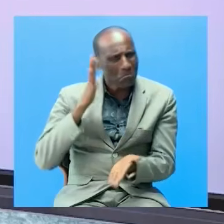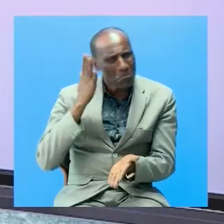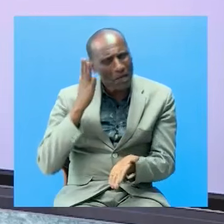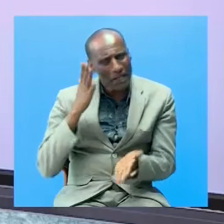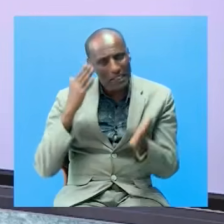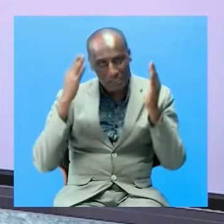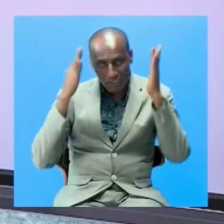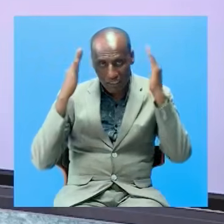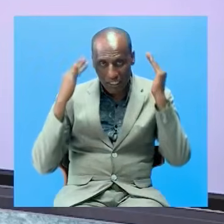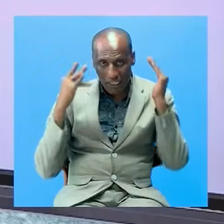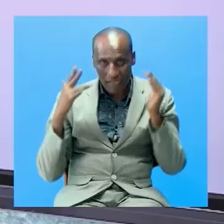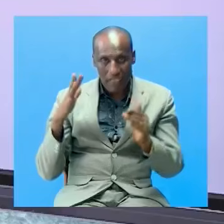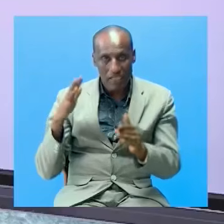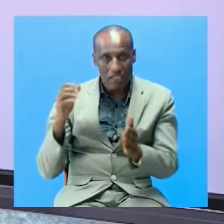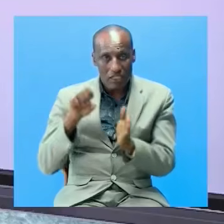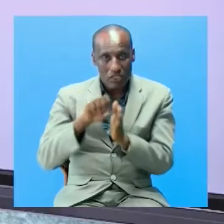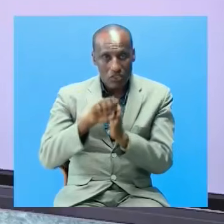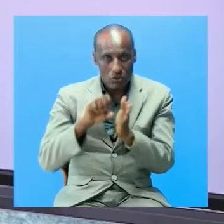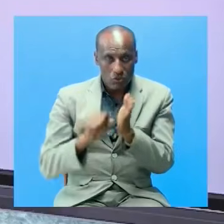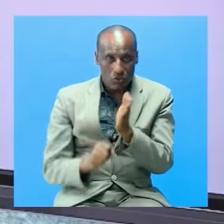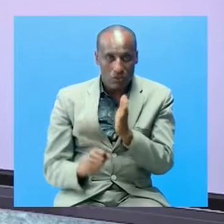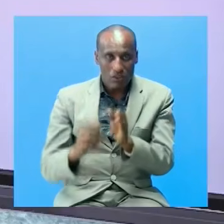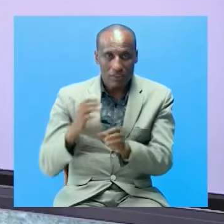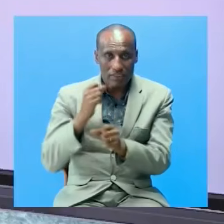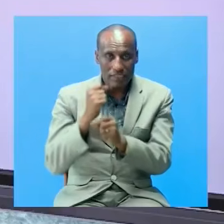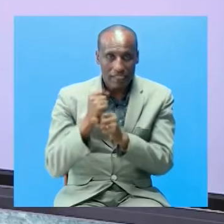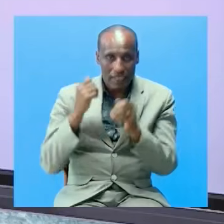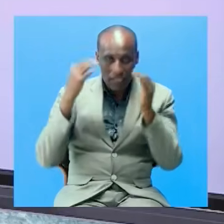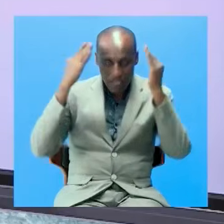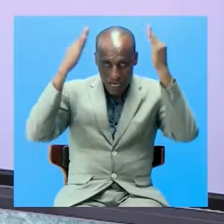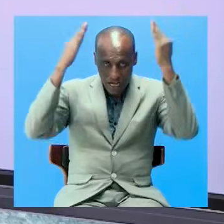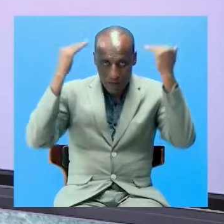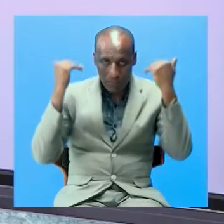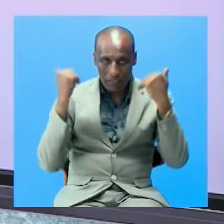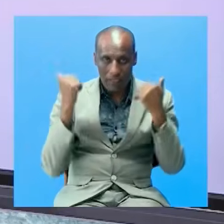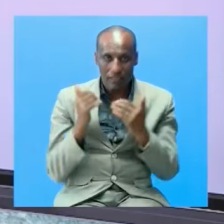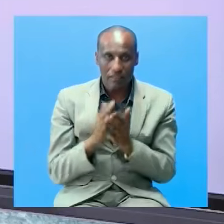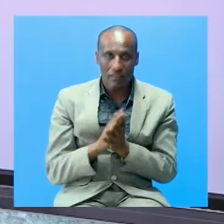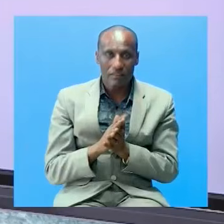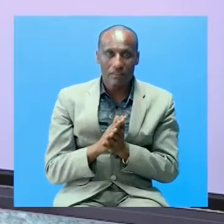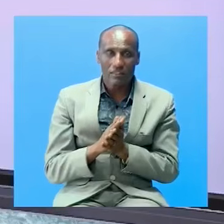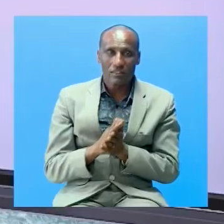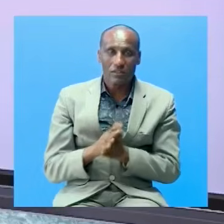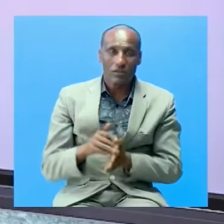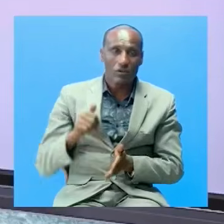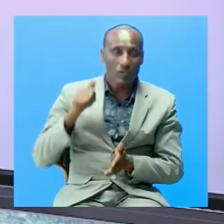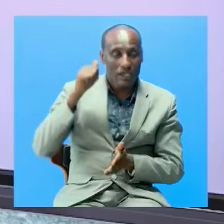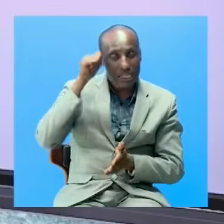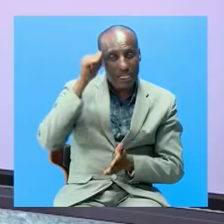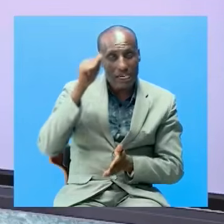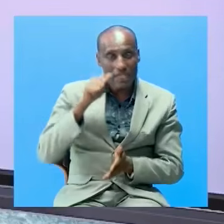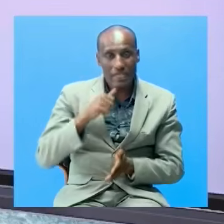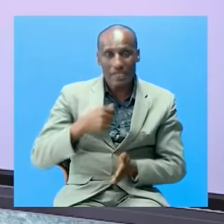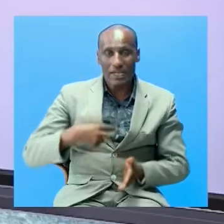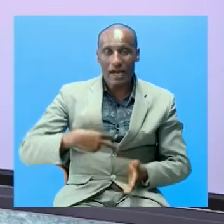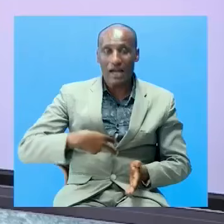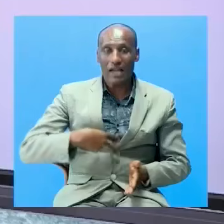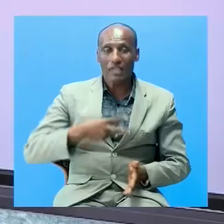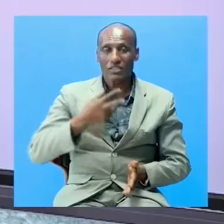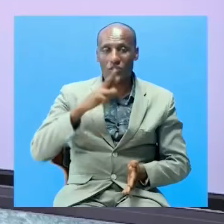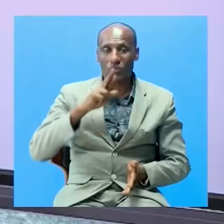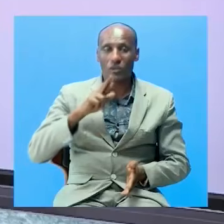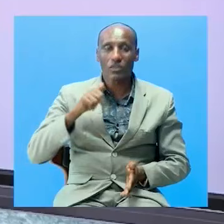says what? It might rain, so take an umbrella. The person is using what?